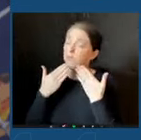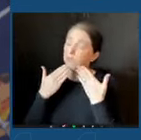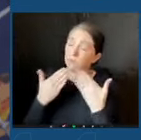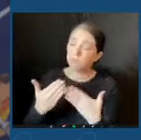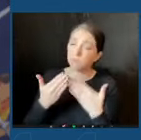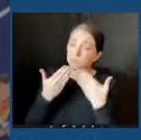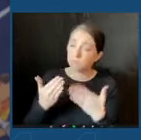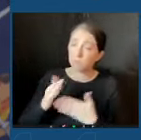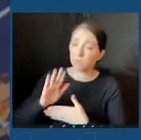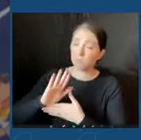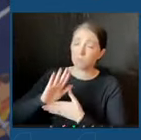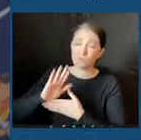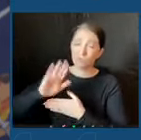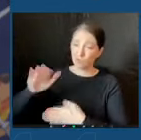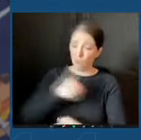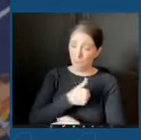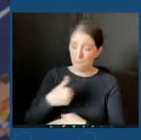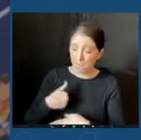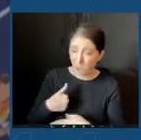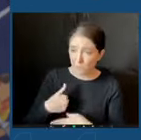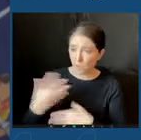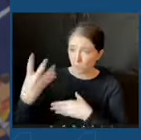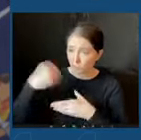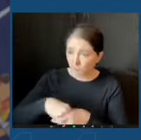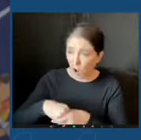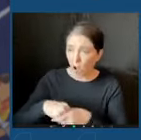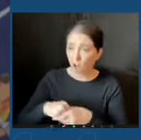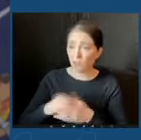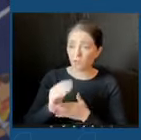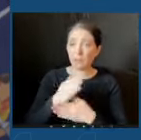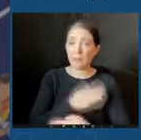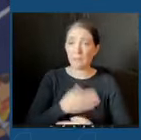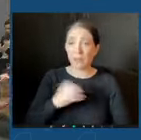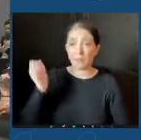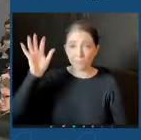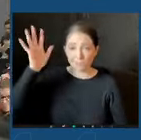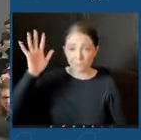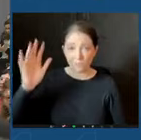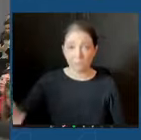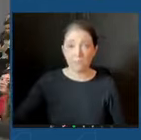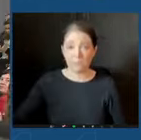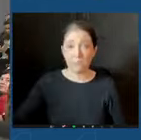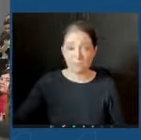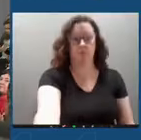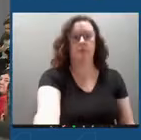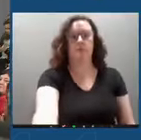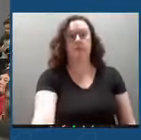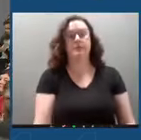your members. For all your members, please raise your hands. All of you have been the activists for such a long time. Thank you.